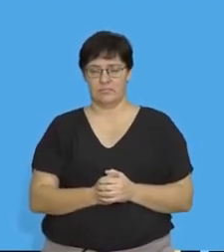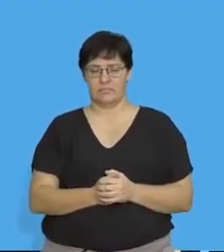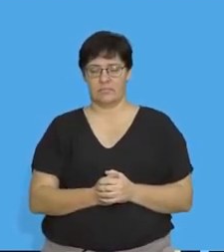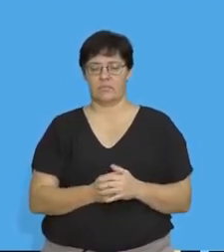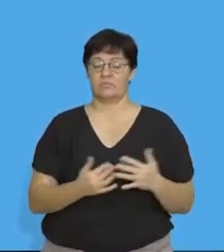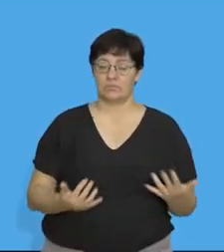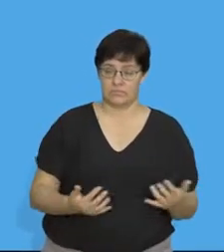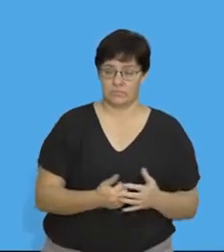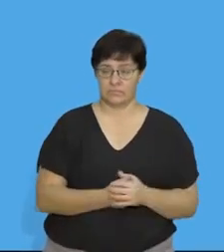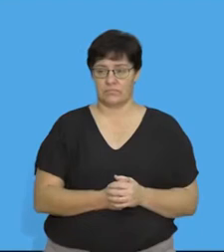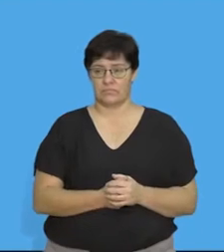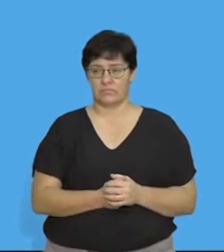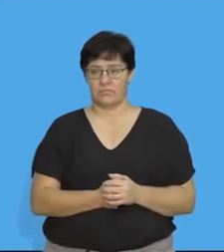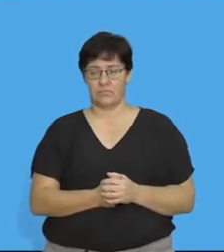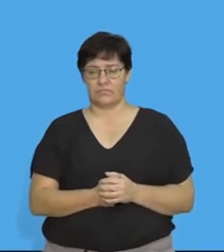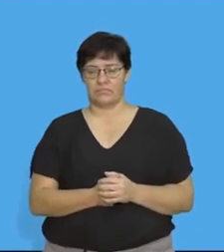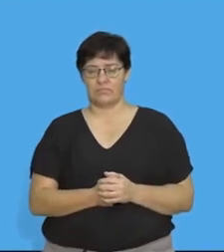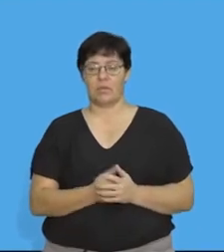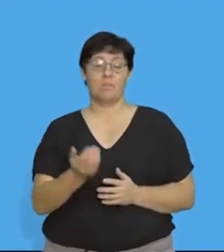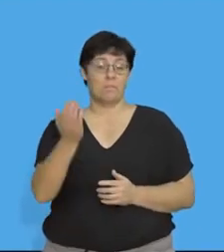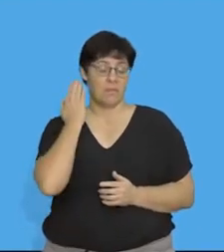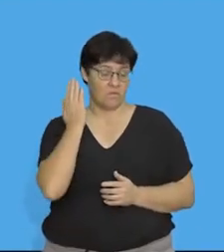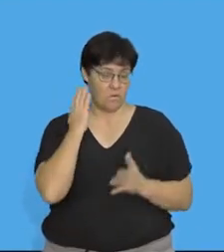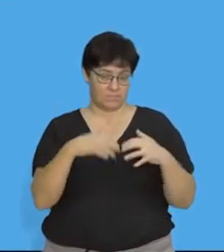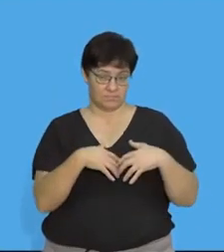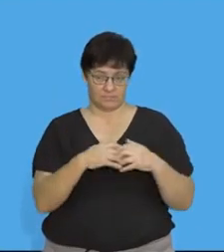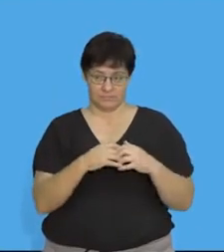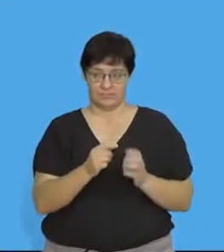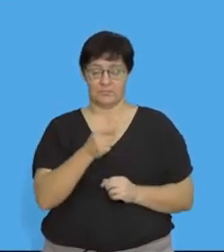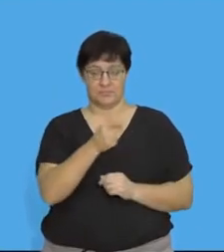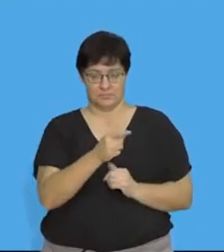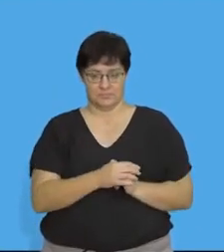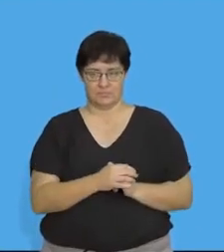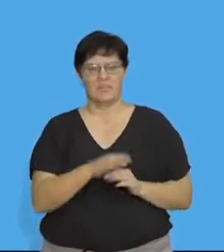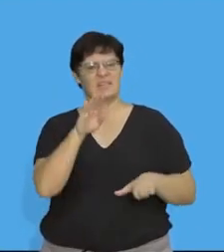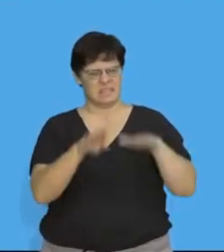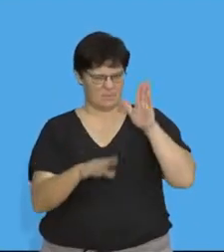So I had previously used similar